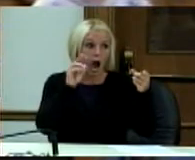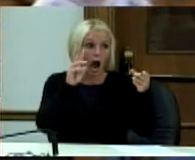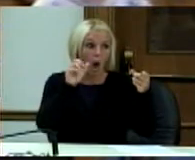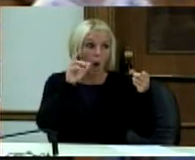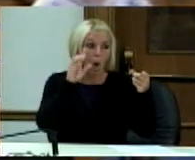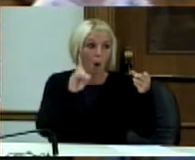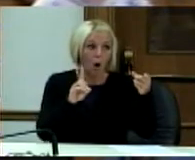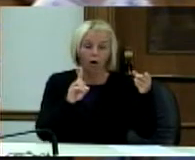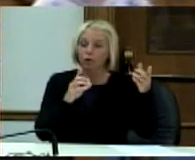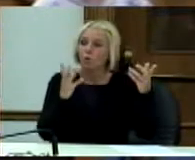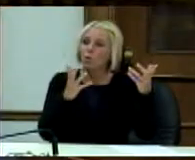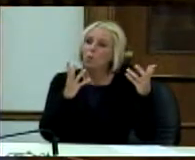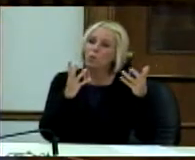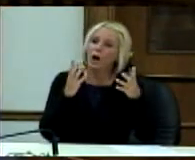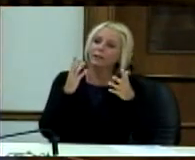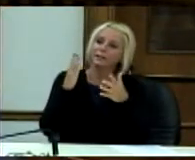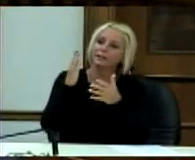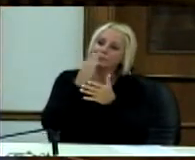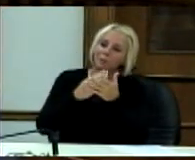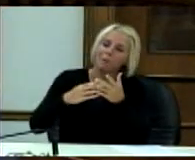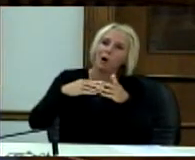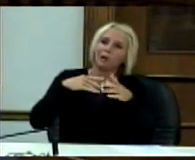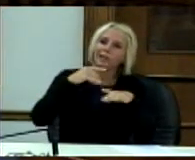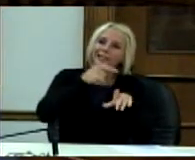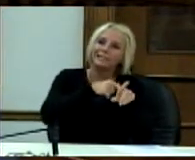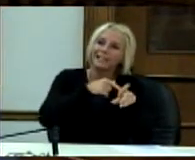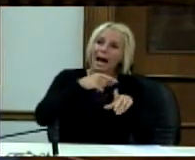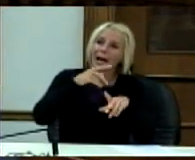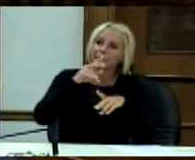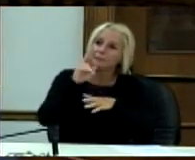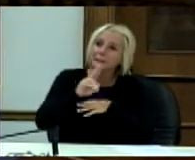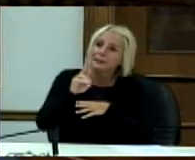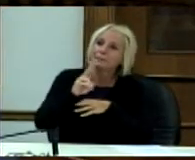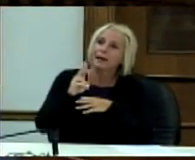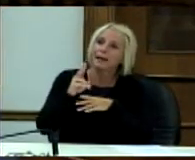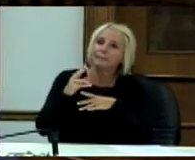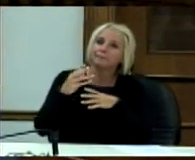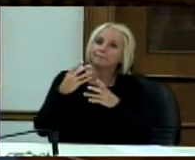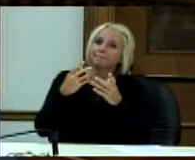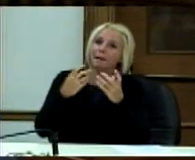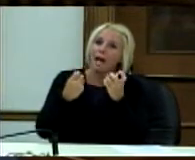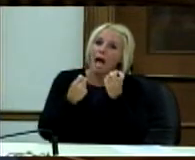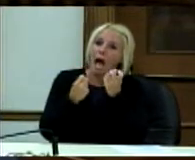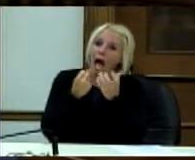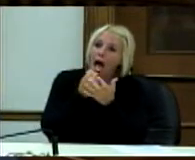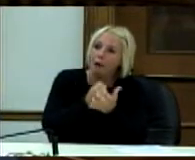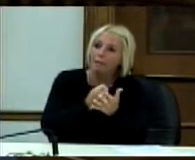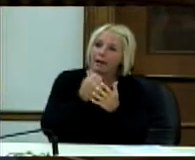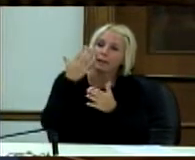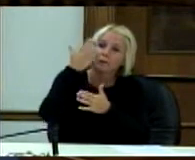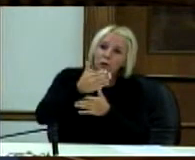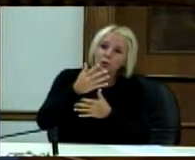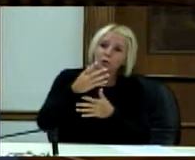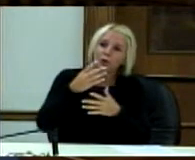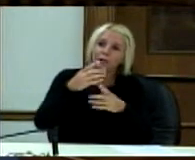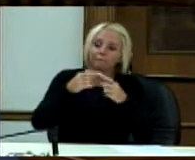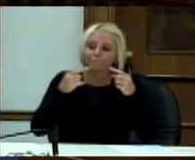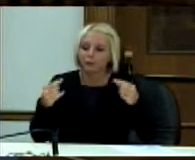What's kind of the proportion of time they spend assisting the teachers versus collecting data?